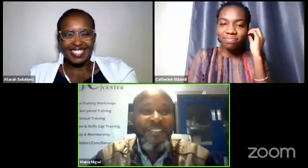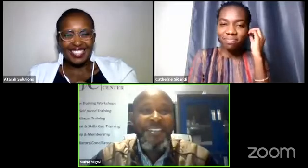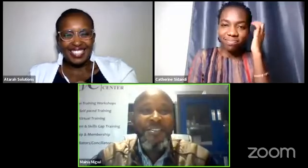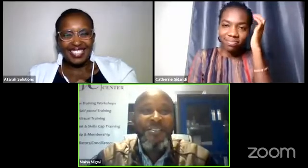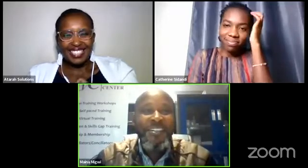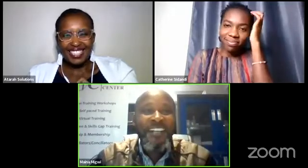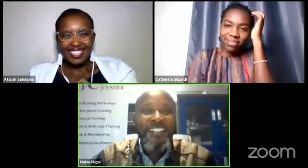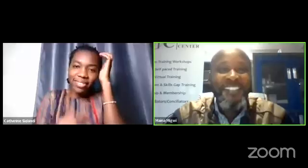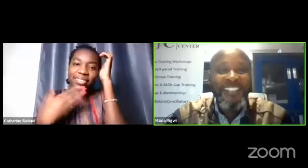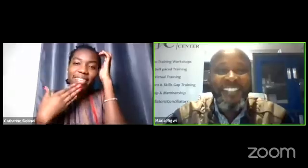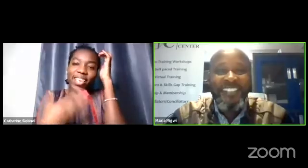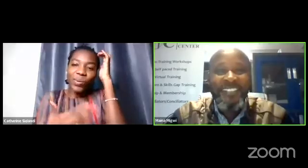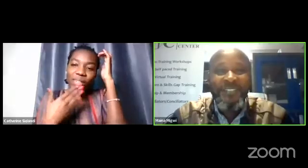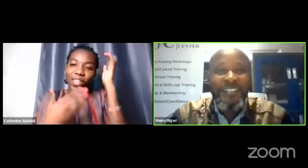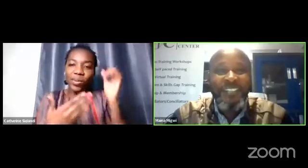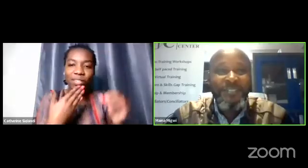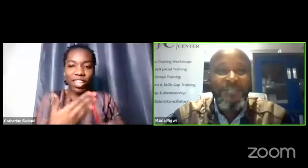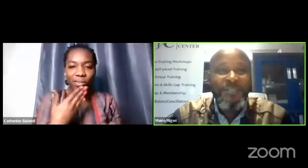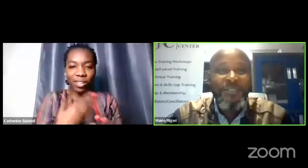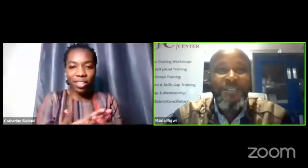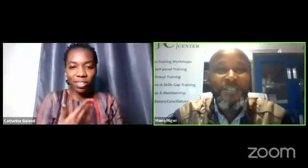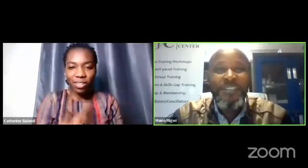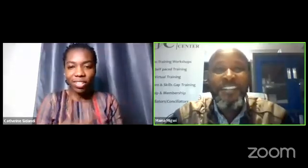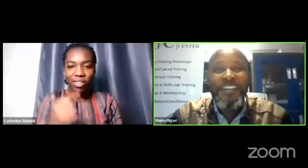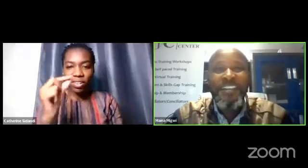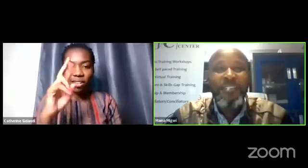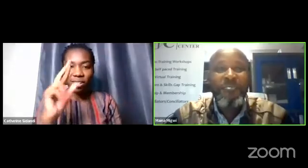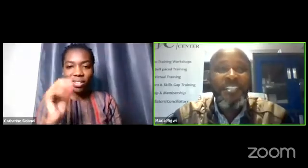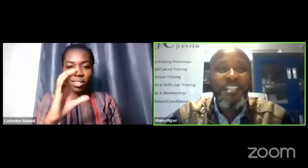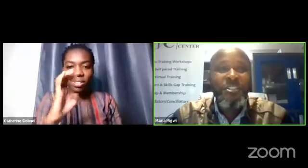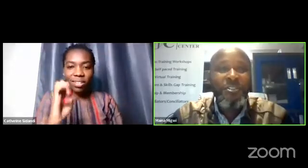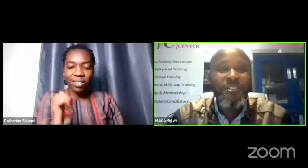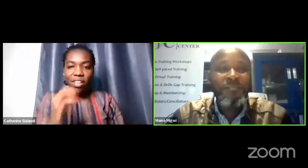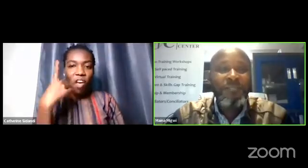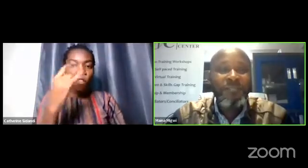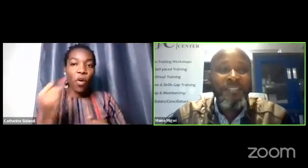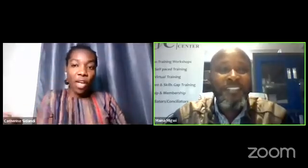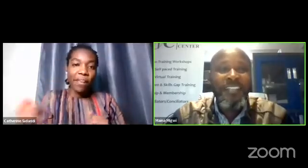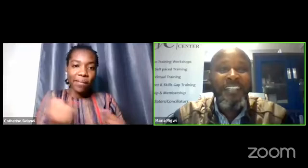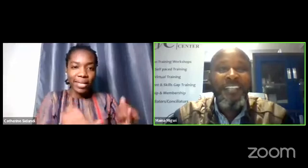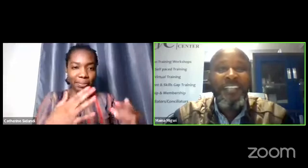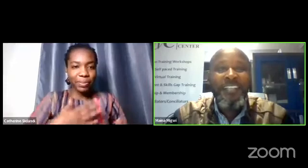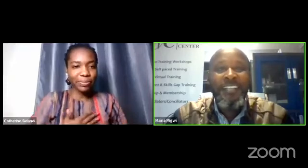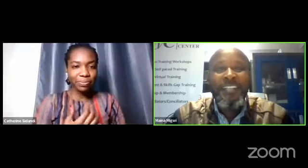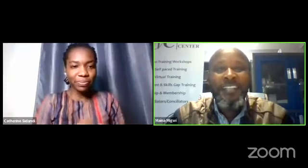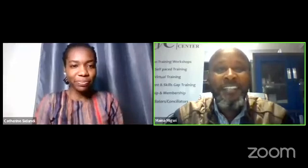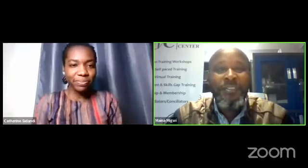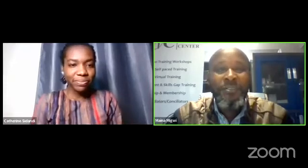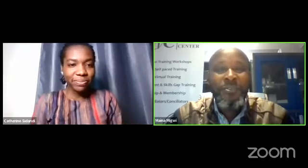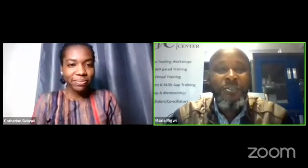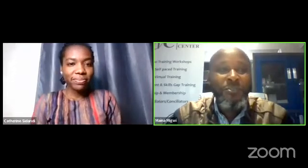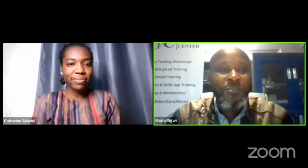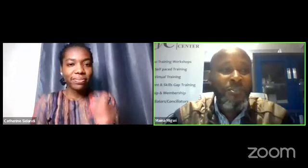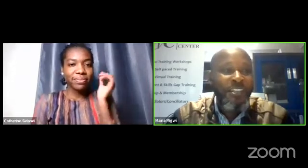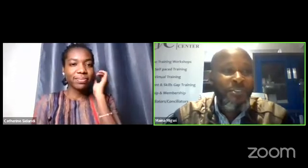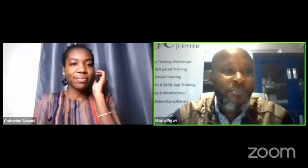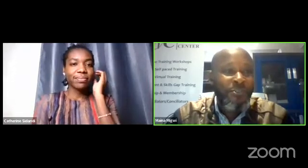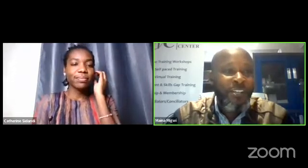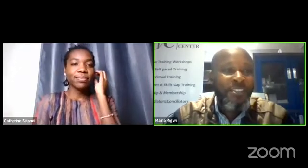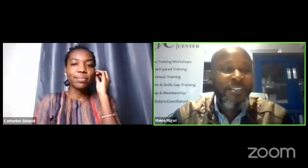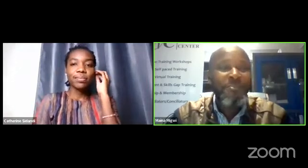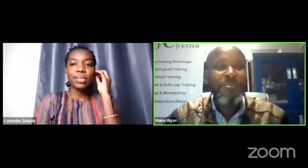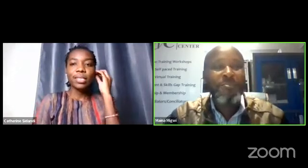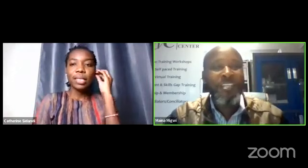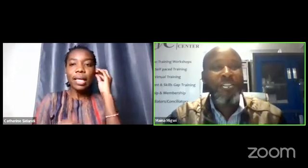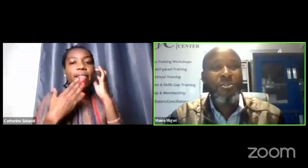Thank you, Grace. Thank you, Grace, for the invitation. And also thank you